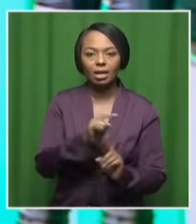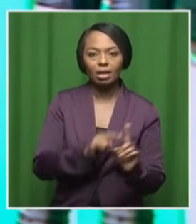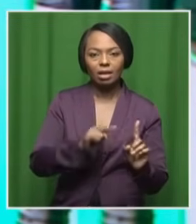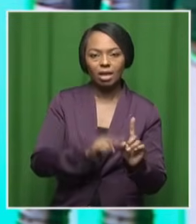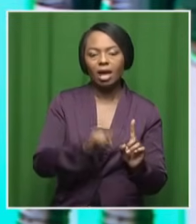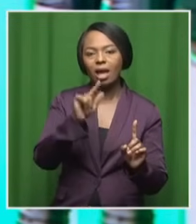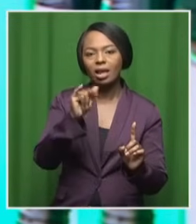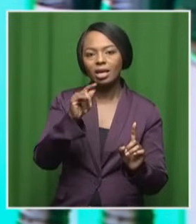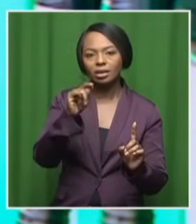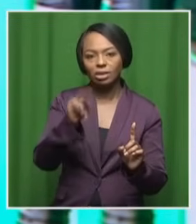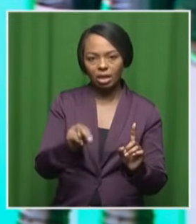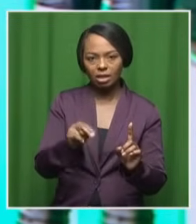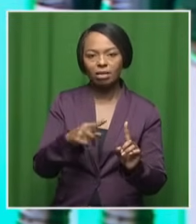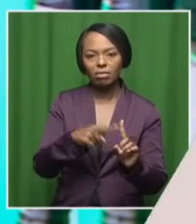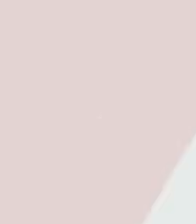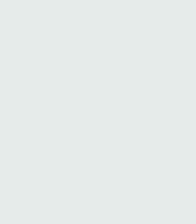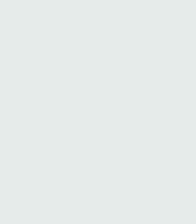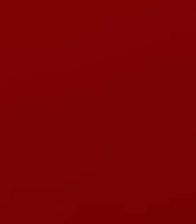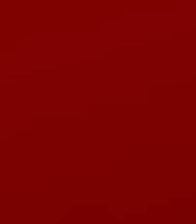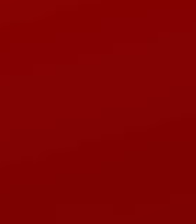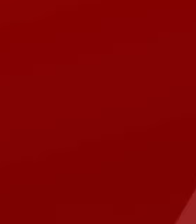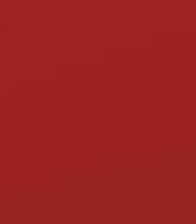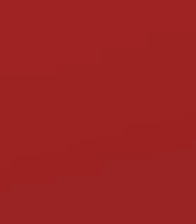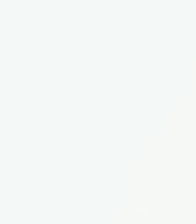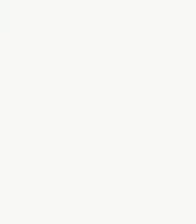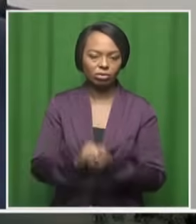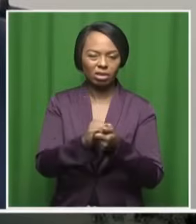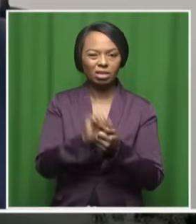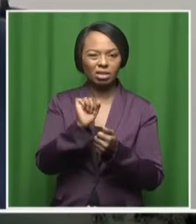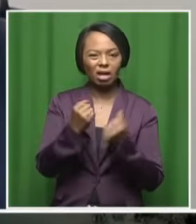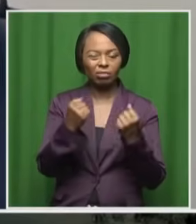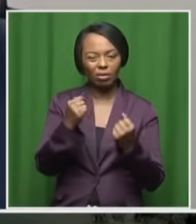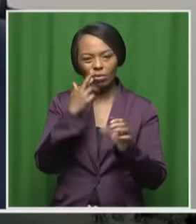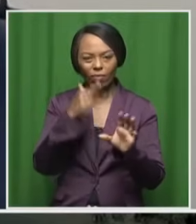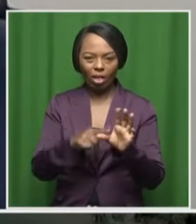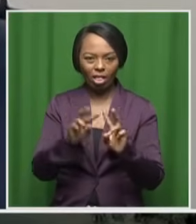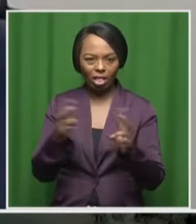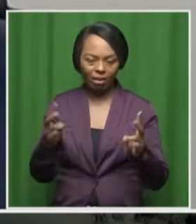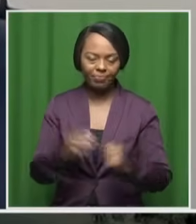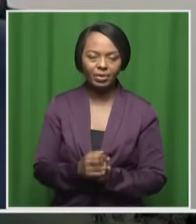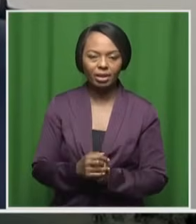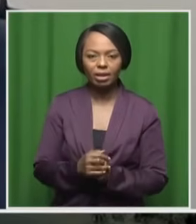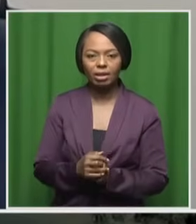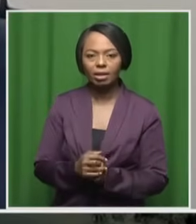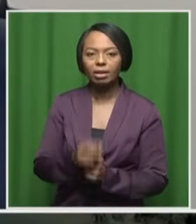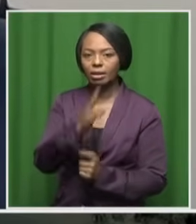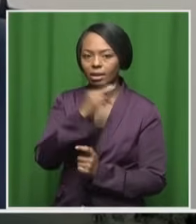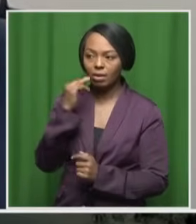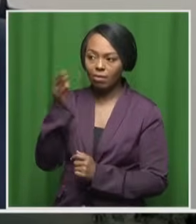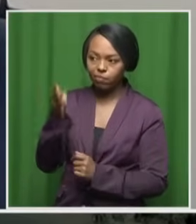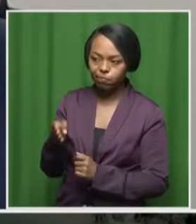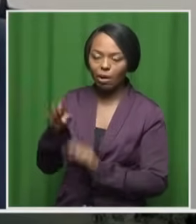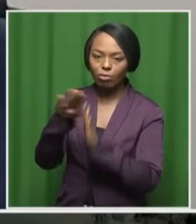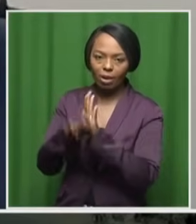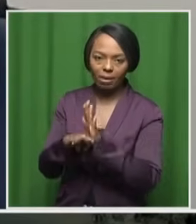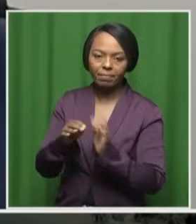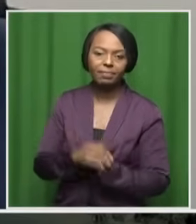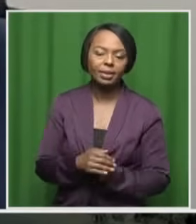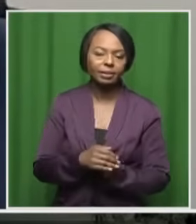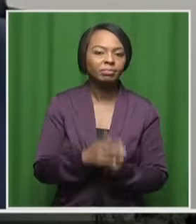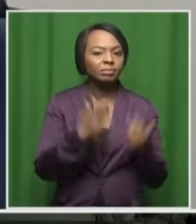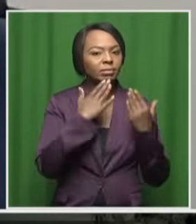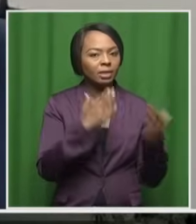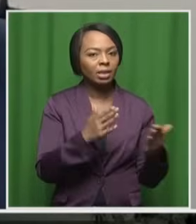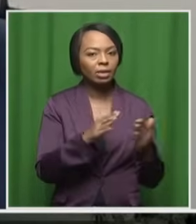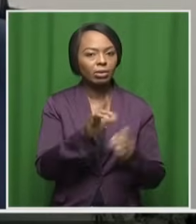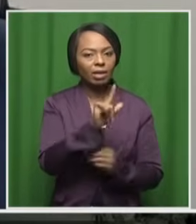the spokesperson for the Automobile Association. Layton, always a pleasure. Good to have you on the program. Thanks, Leanne. Always a pleasure to be